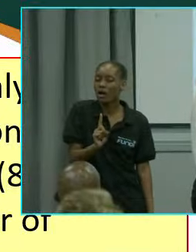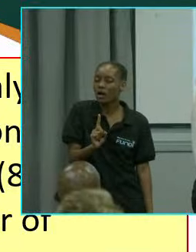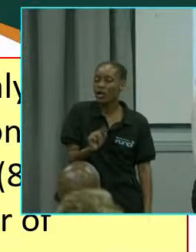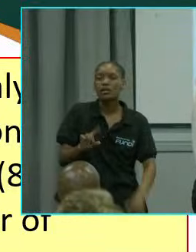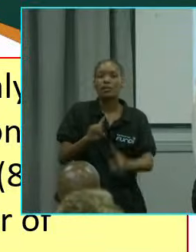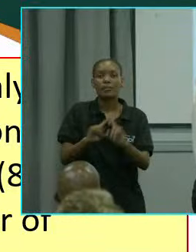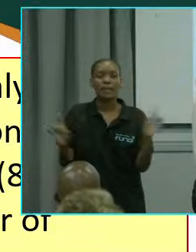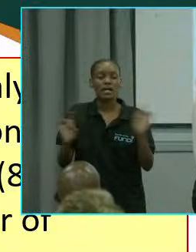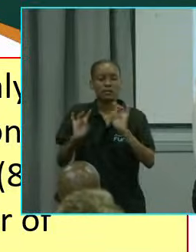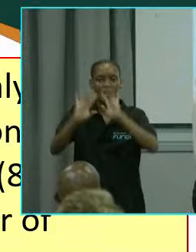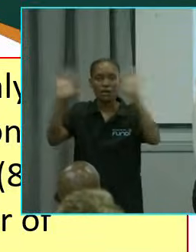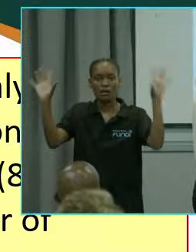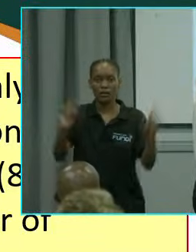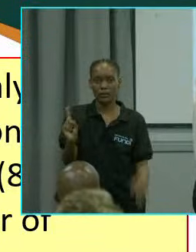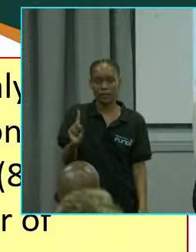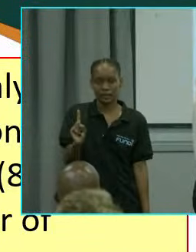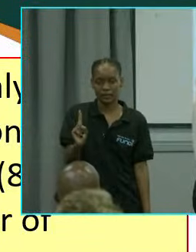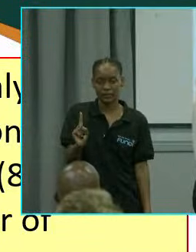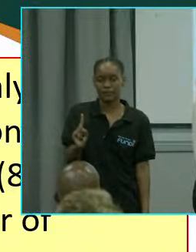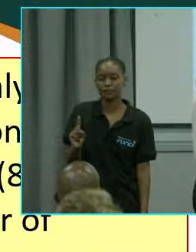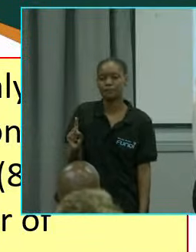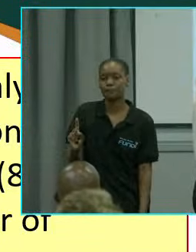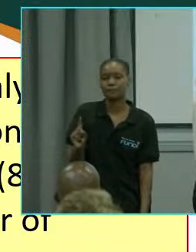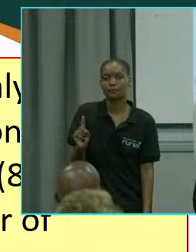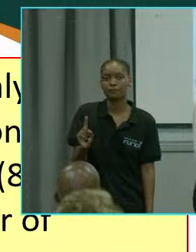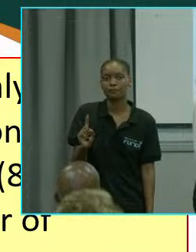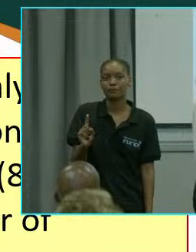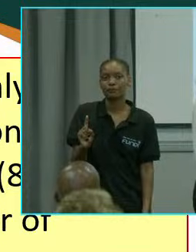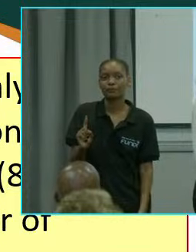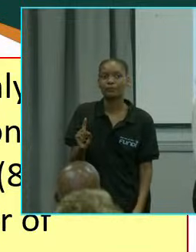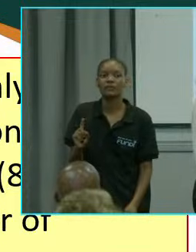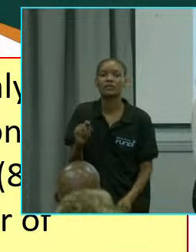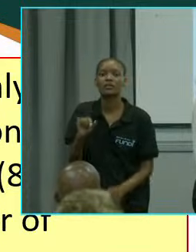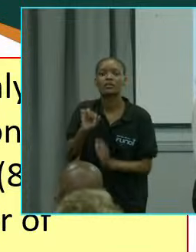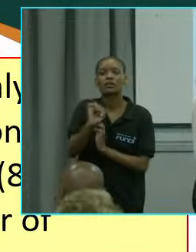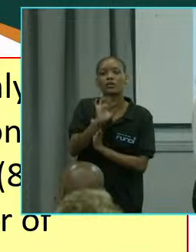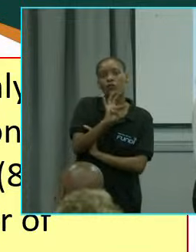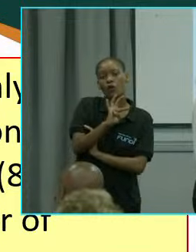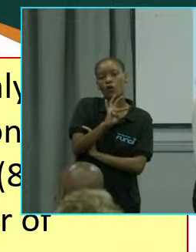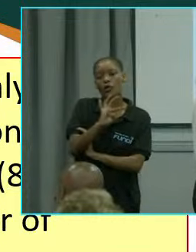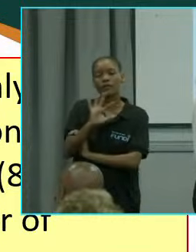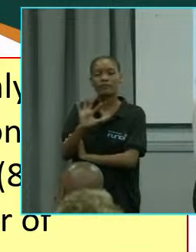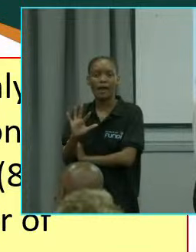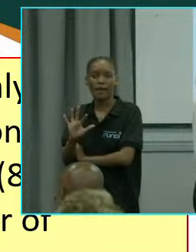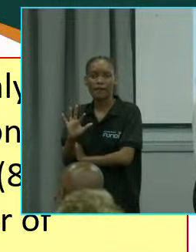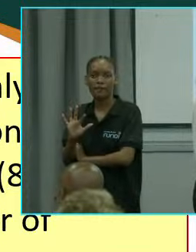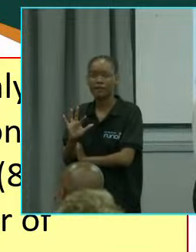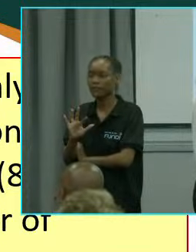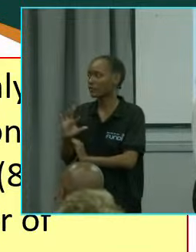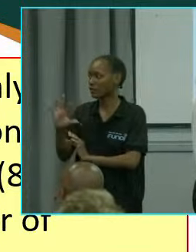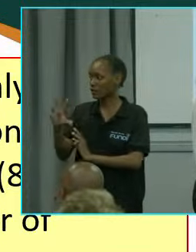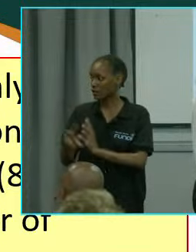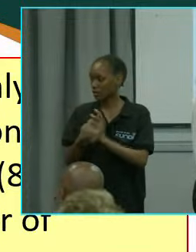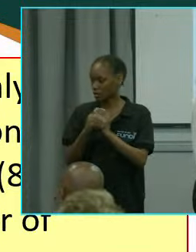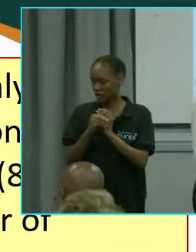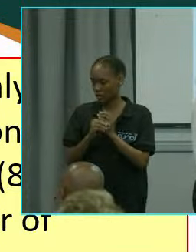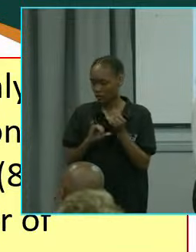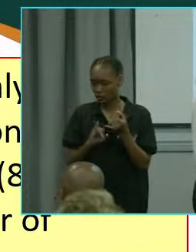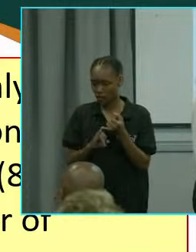clear that, beyond quintiles 4 and 5, additional subjects